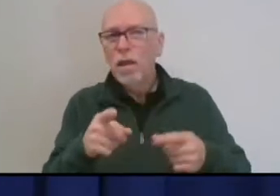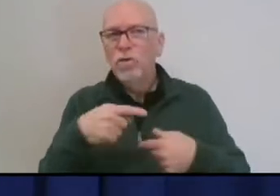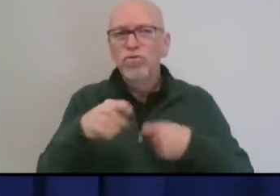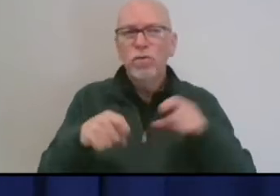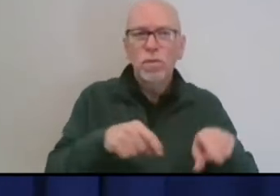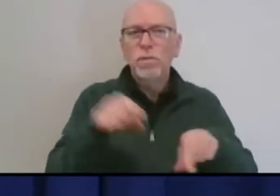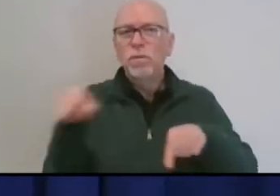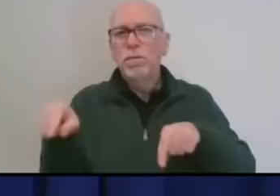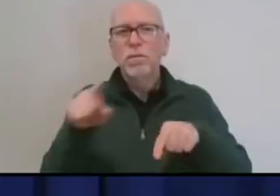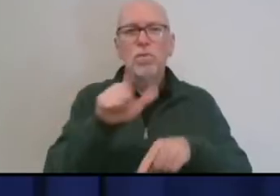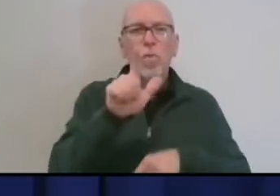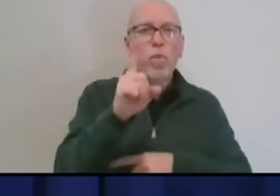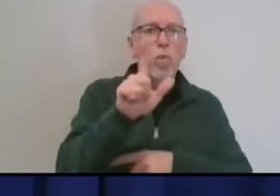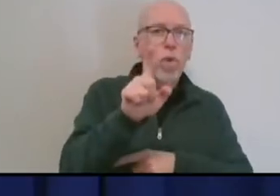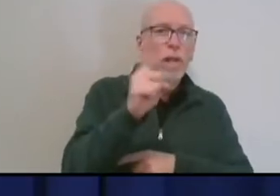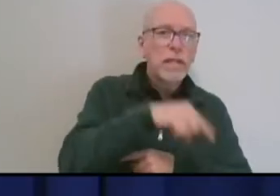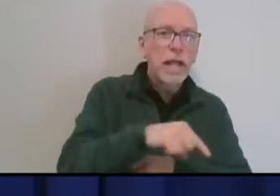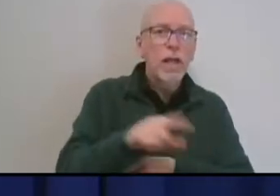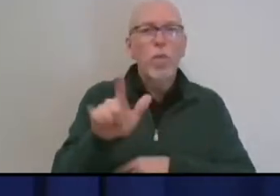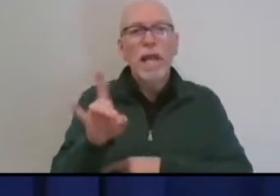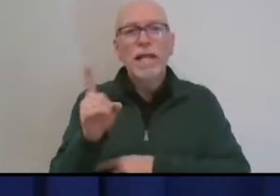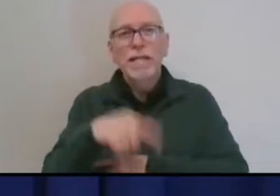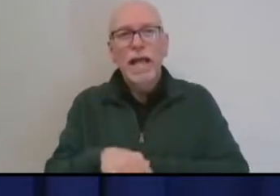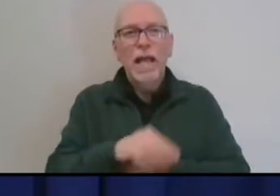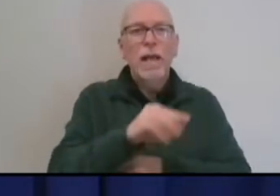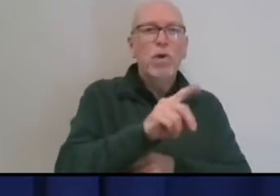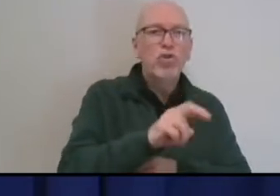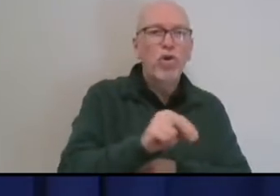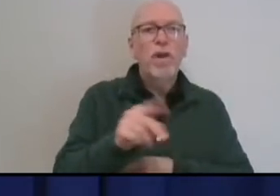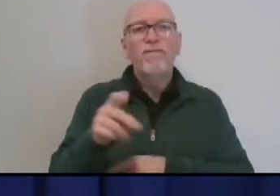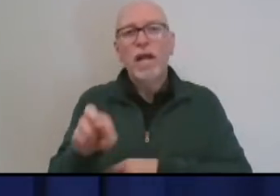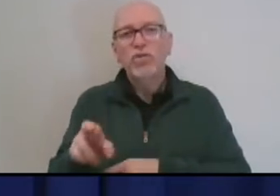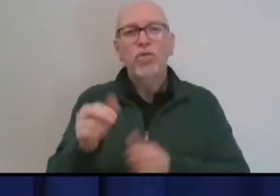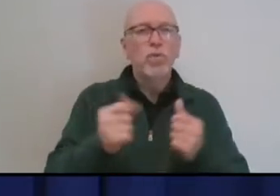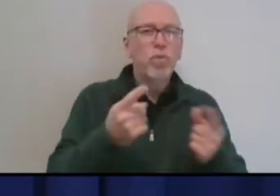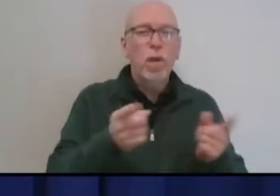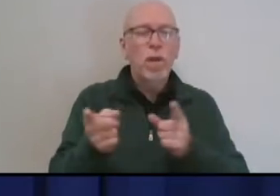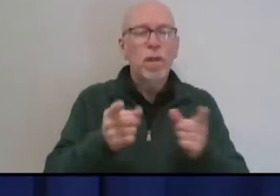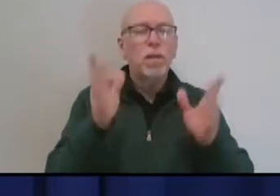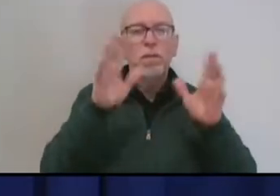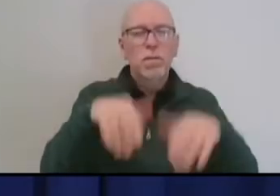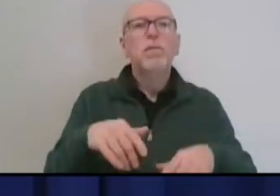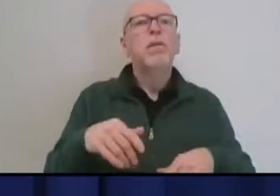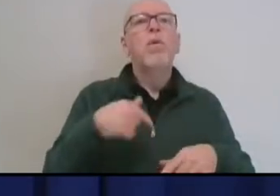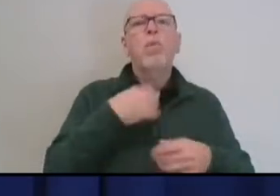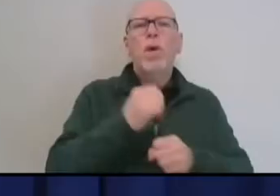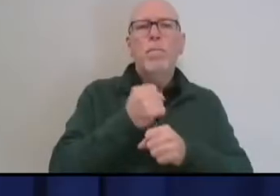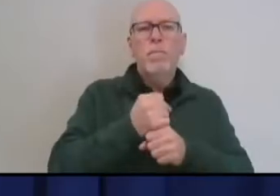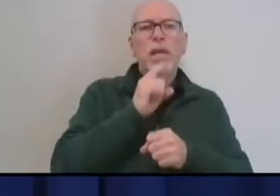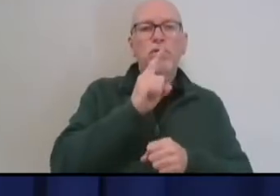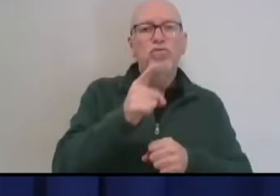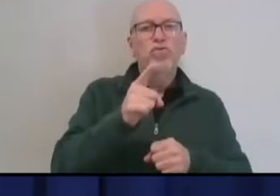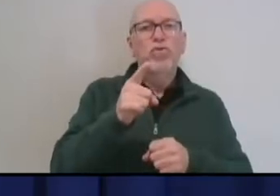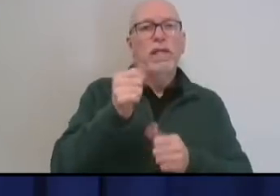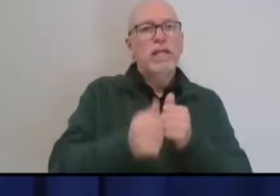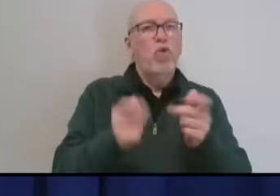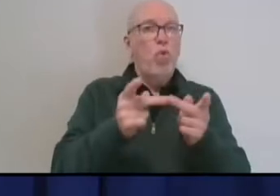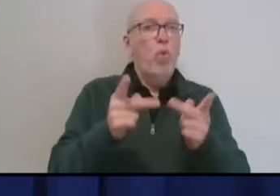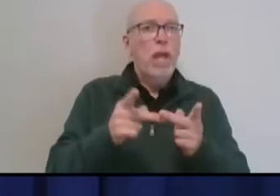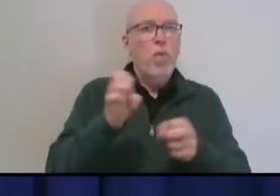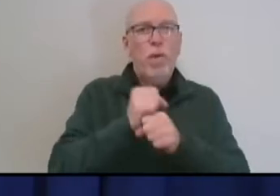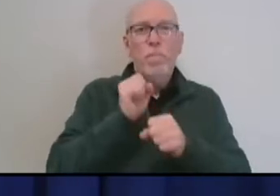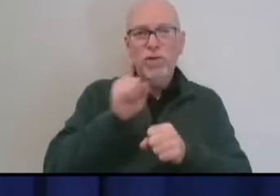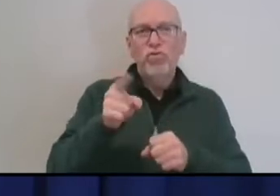Is it 28 days? Do you need Moderna? Do you need Pfizer? Which one did you get? And we want to make sure, they wanted to make sure that it